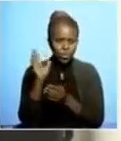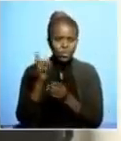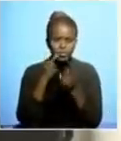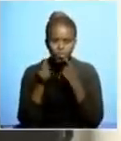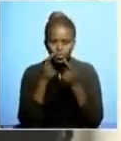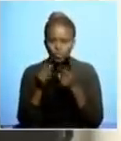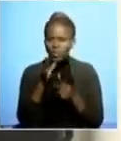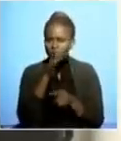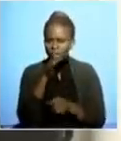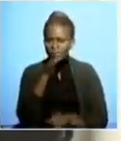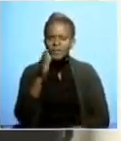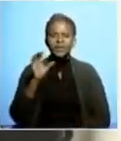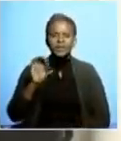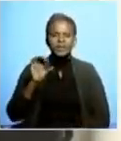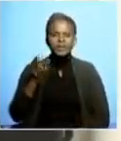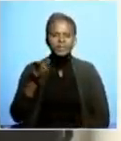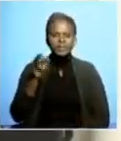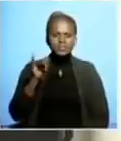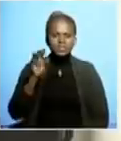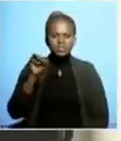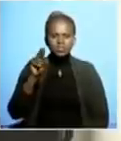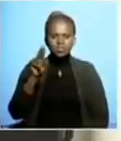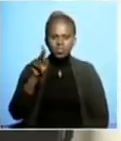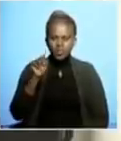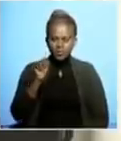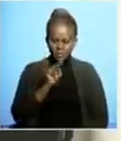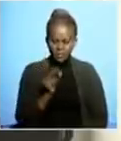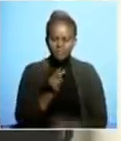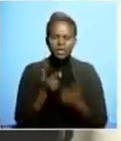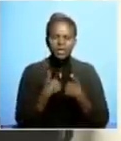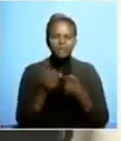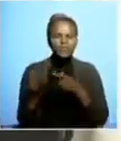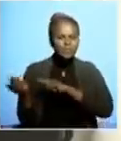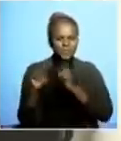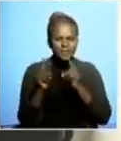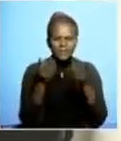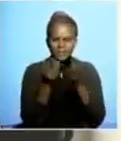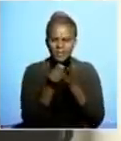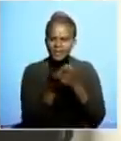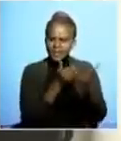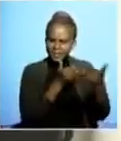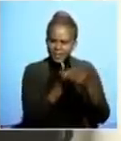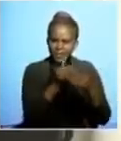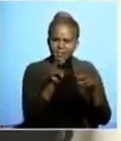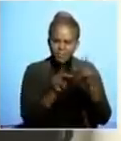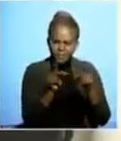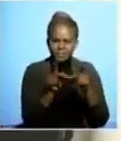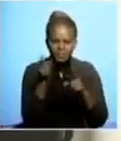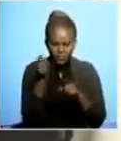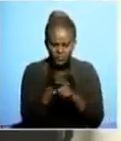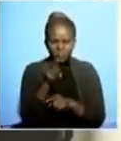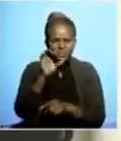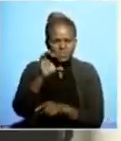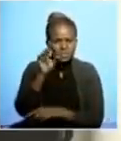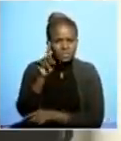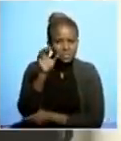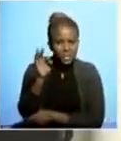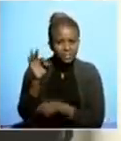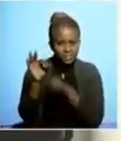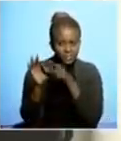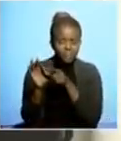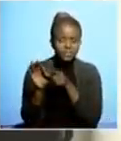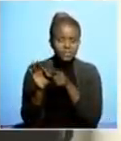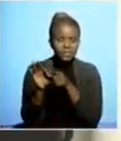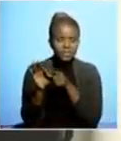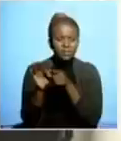Chiru. We have now brought taken money closer to the people. Out of the CDF,